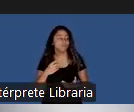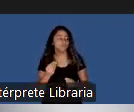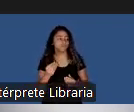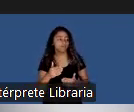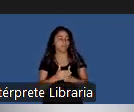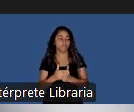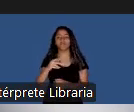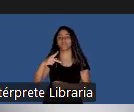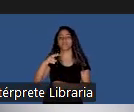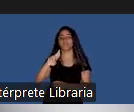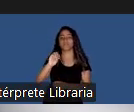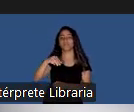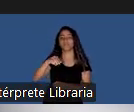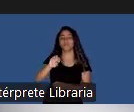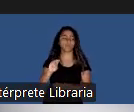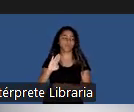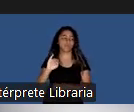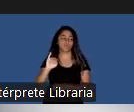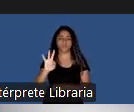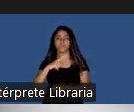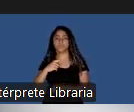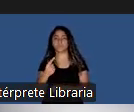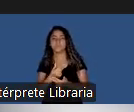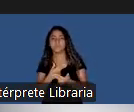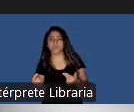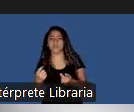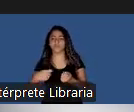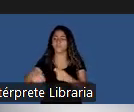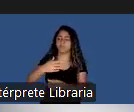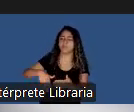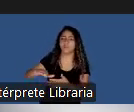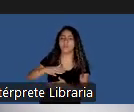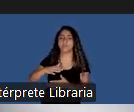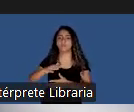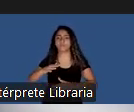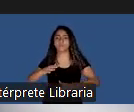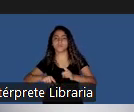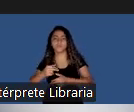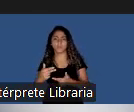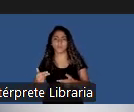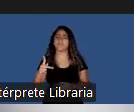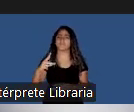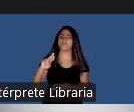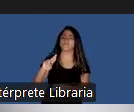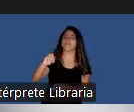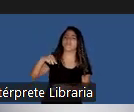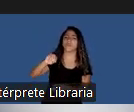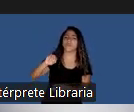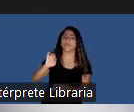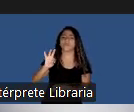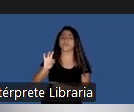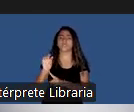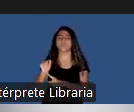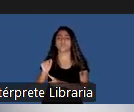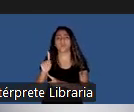PromoBit, and there are greater commercial and product synergies. PromoBit is a